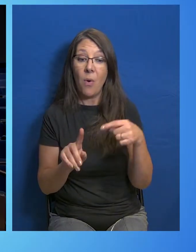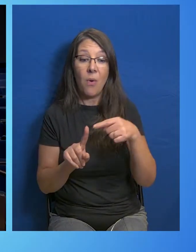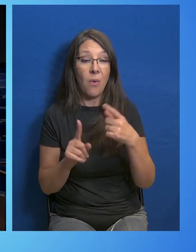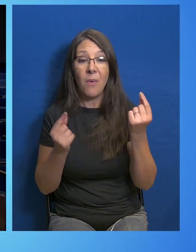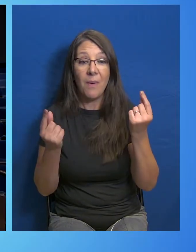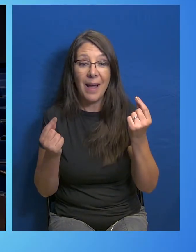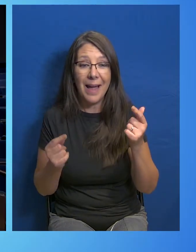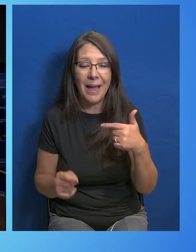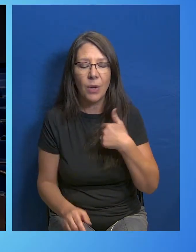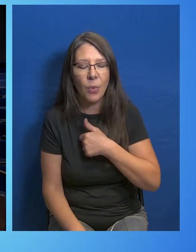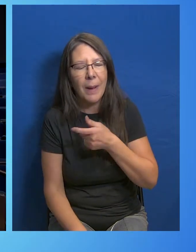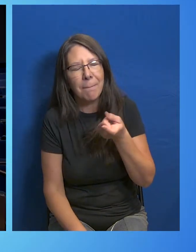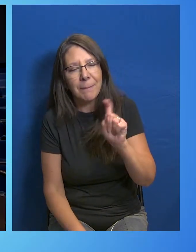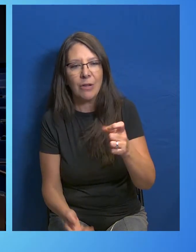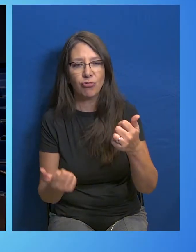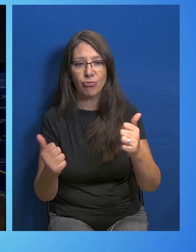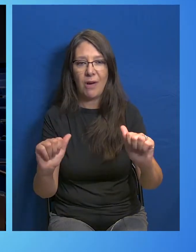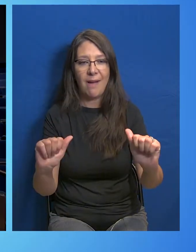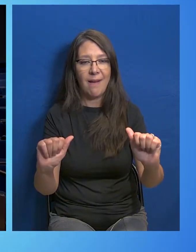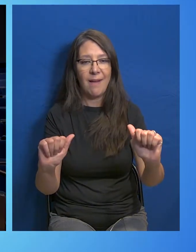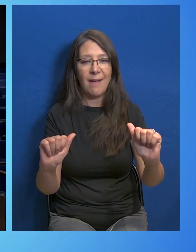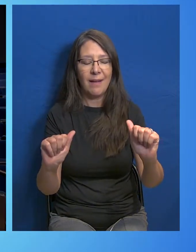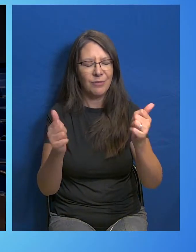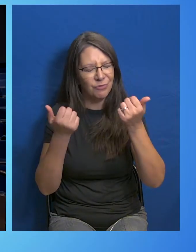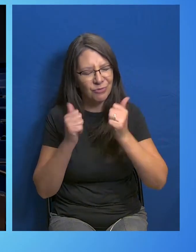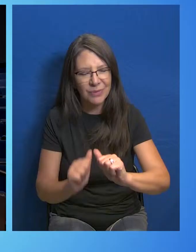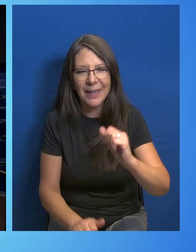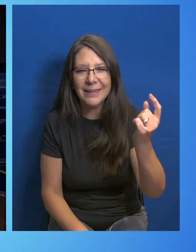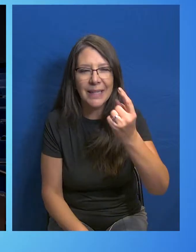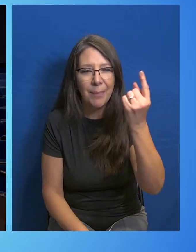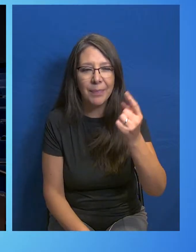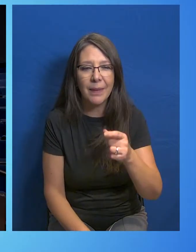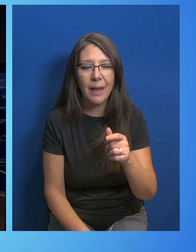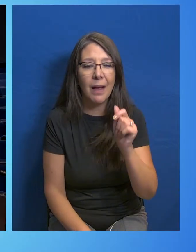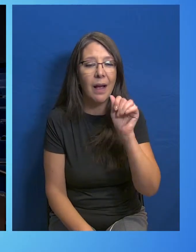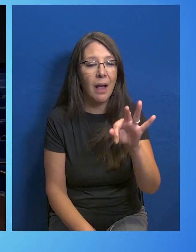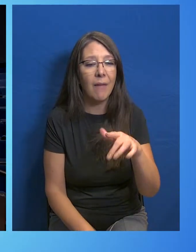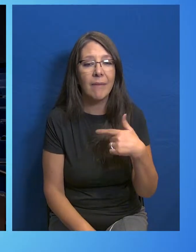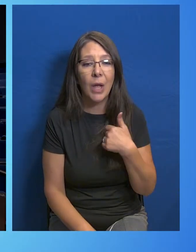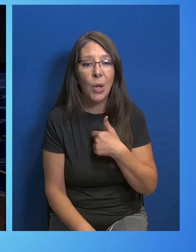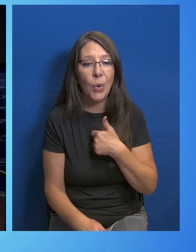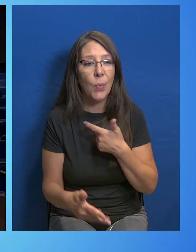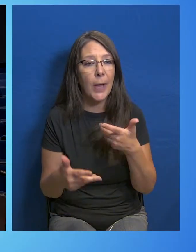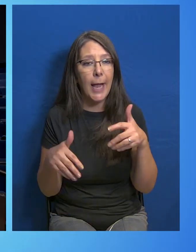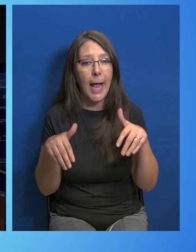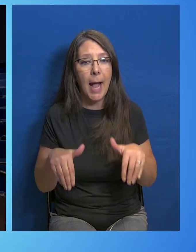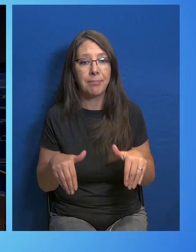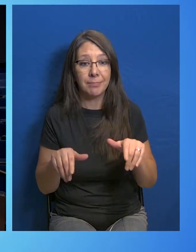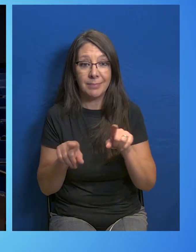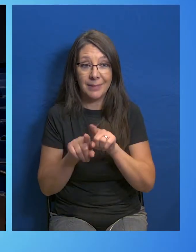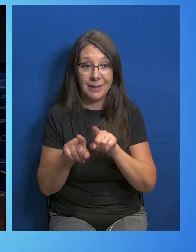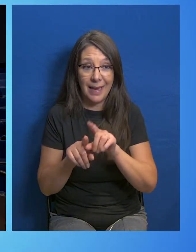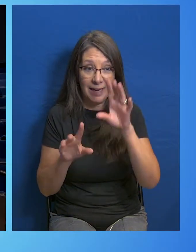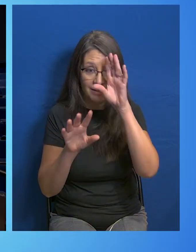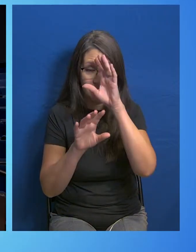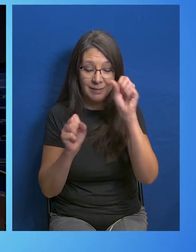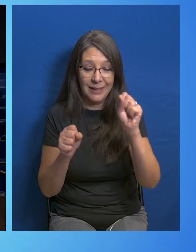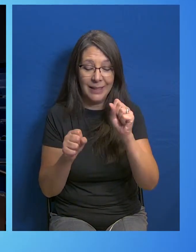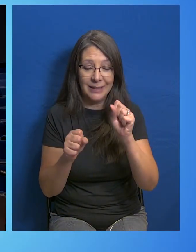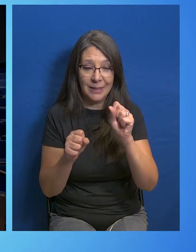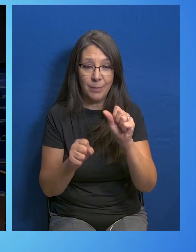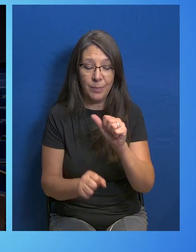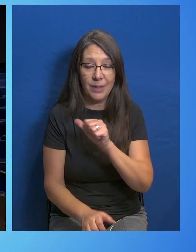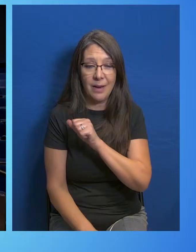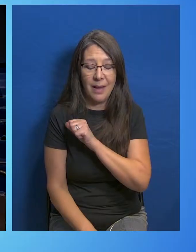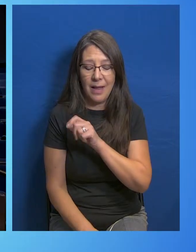We have to try something, because nothing, as Assistant Superintendent Katchoff said, doing nothing is not